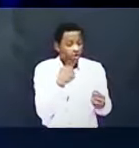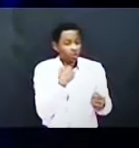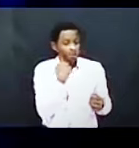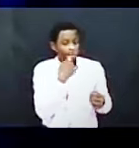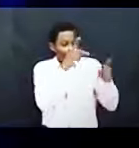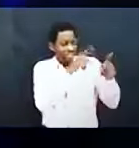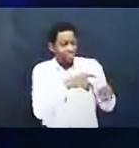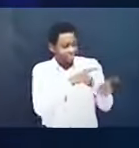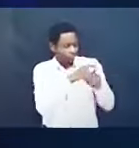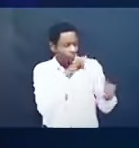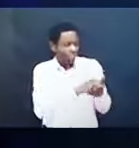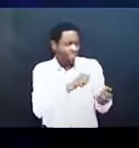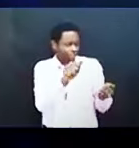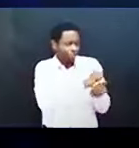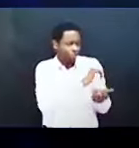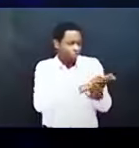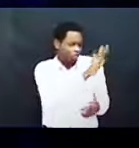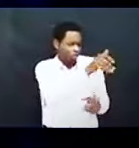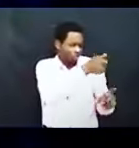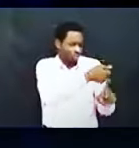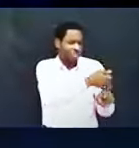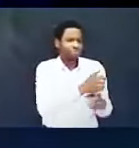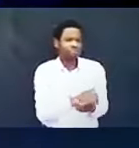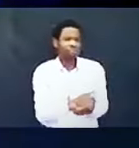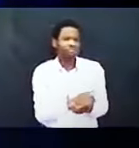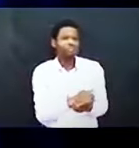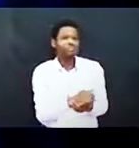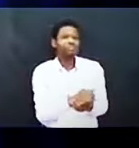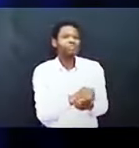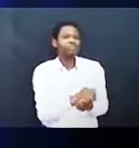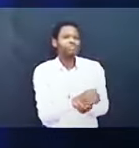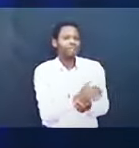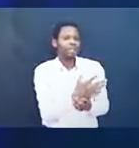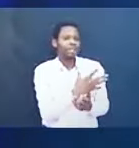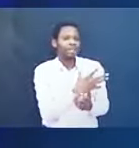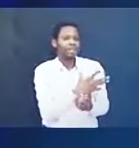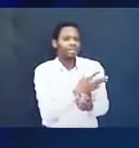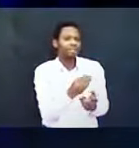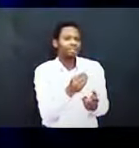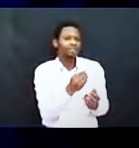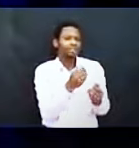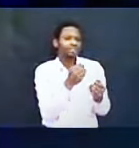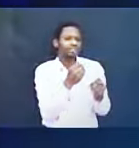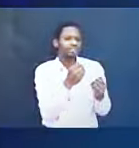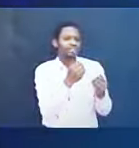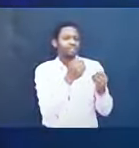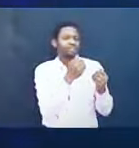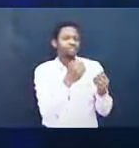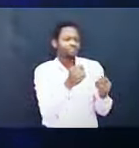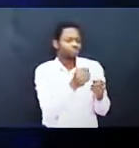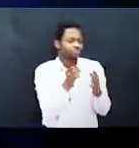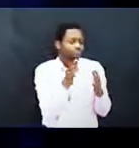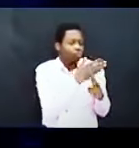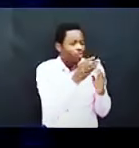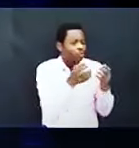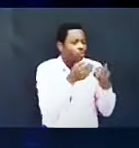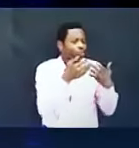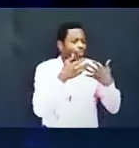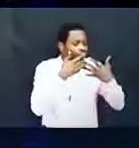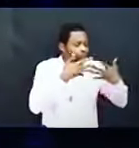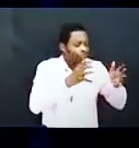himself. Blows and disgrace are his lot, and his shame will never be wiped